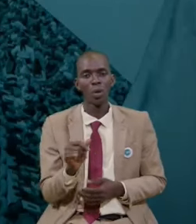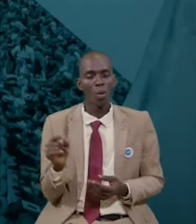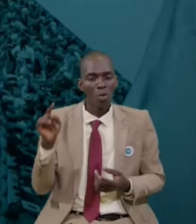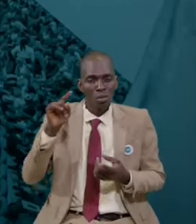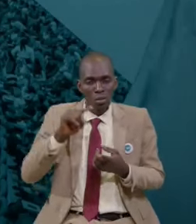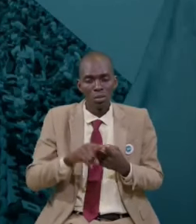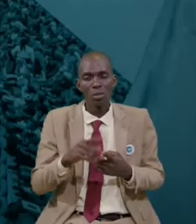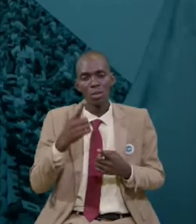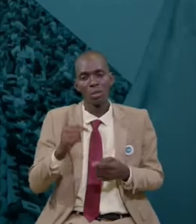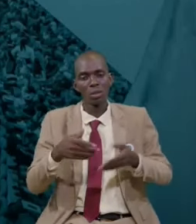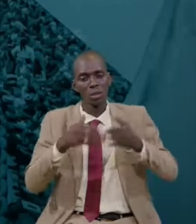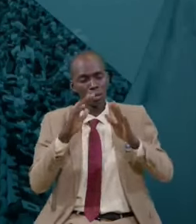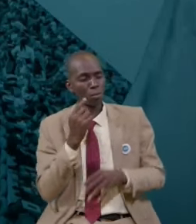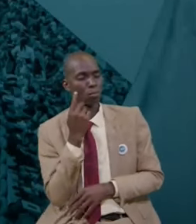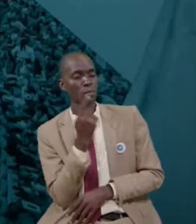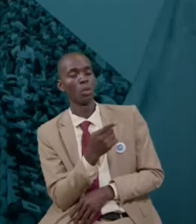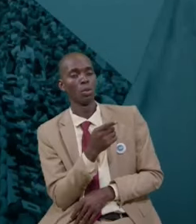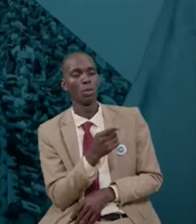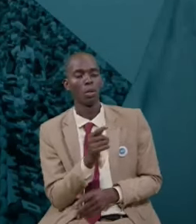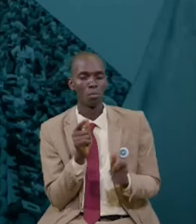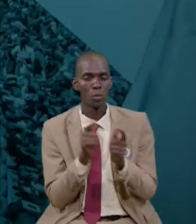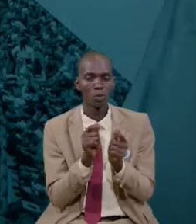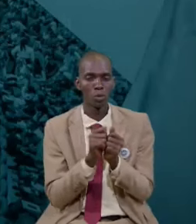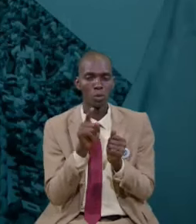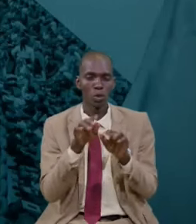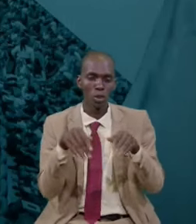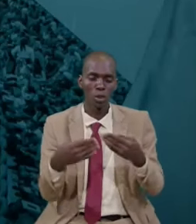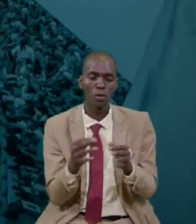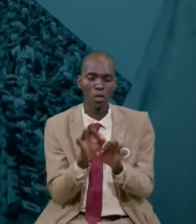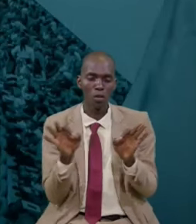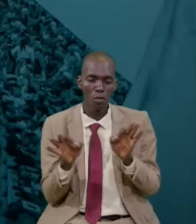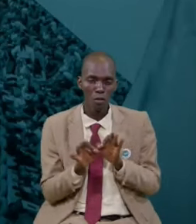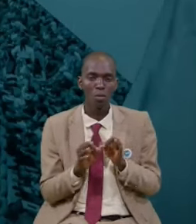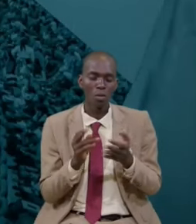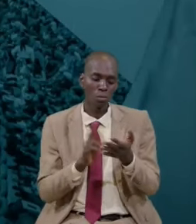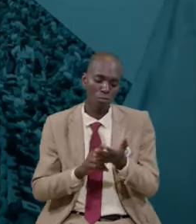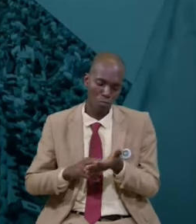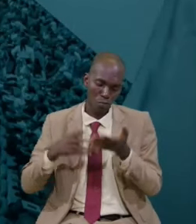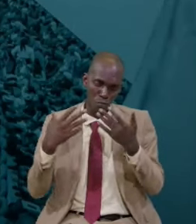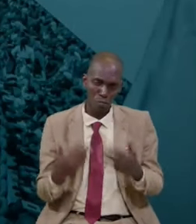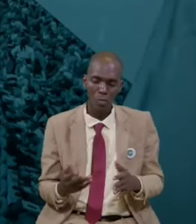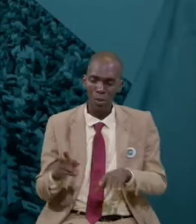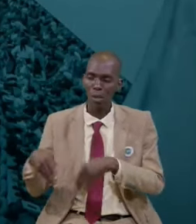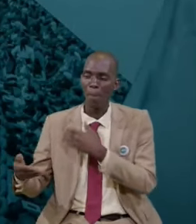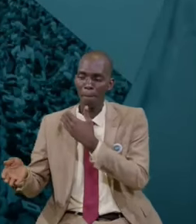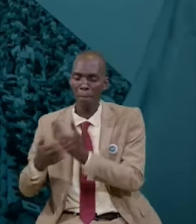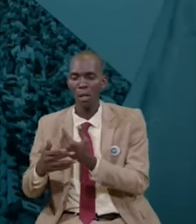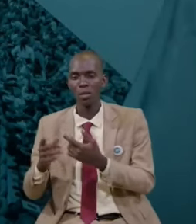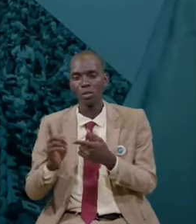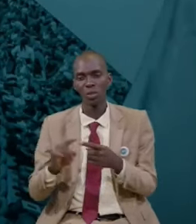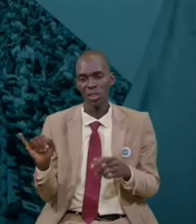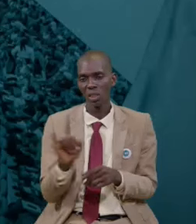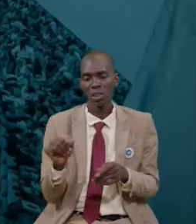can write, let them fill the form and return to you, and you go through, and then you hand them the